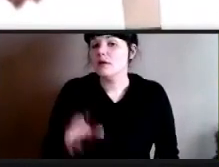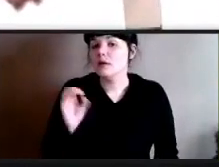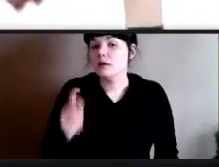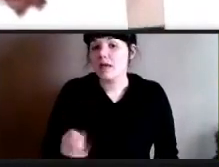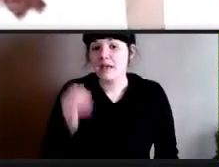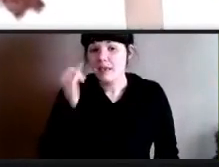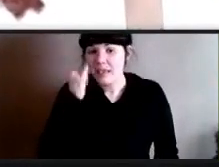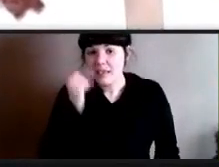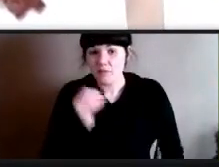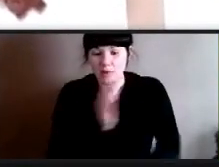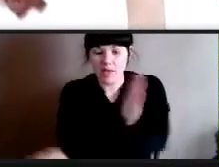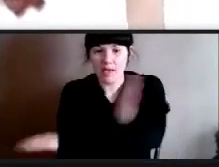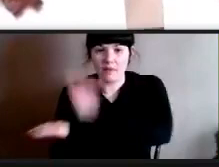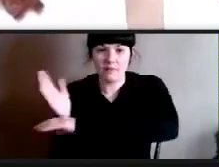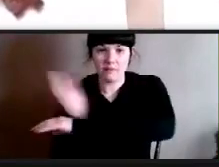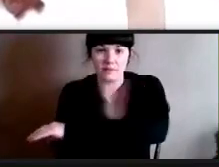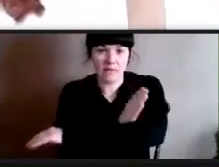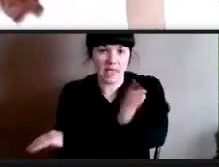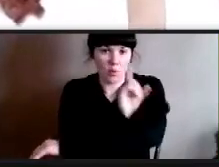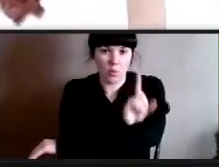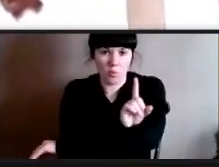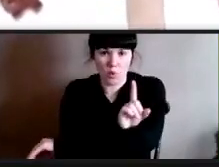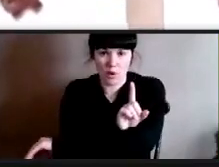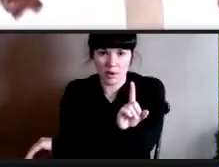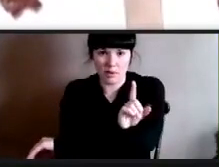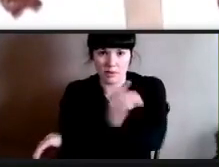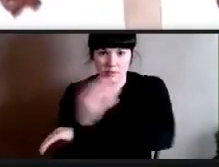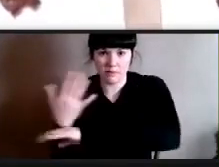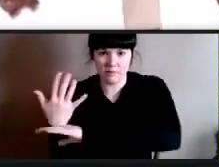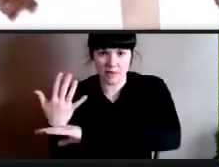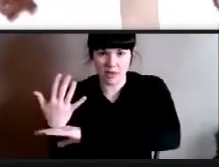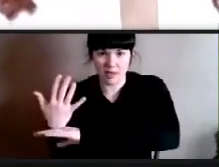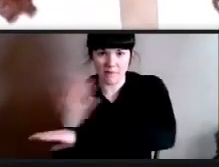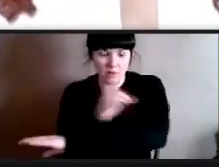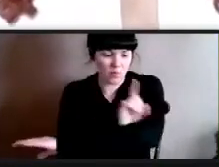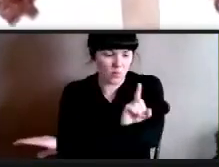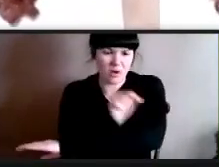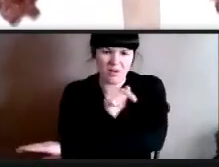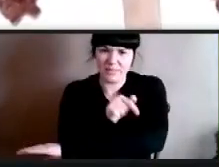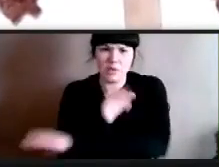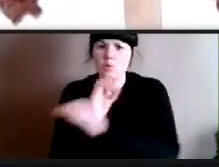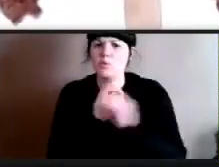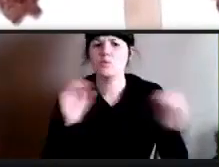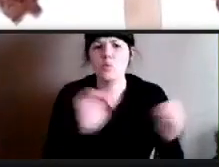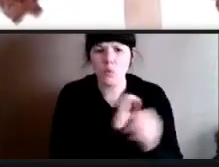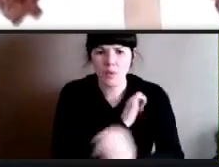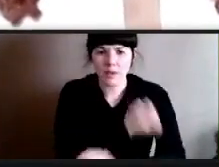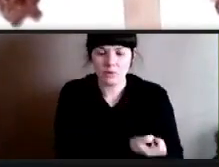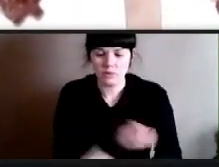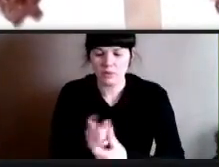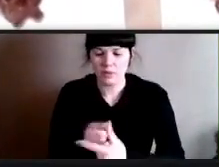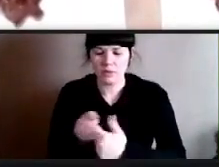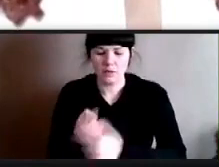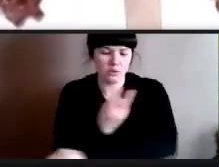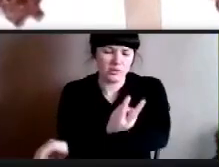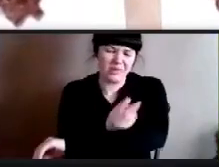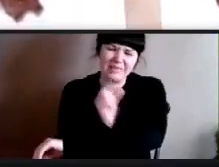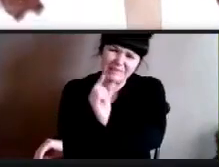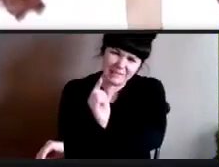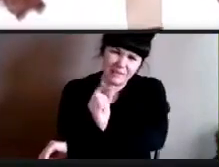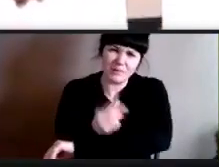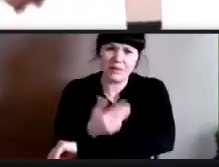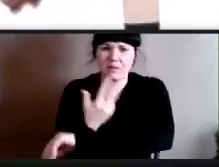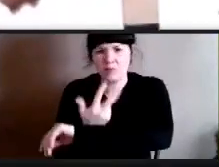1 to 5, 1 being, I don't have a lot of energy today. 2 meaning I have a little bit more, 3 all the way up